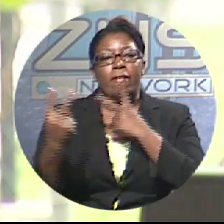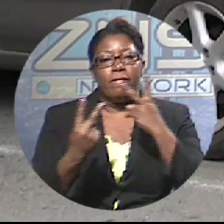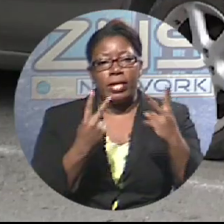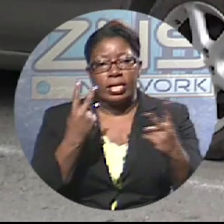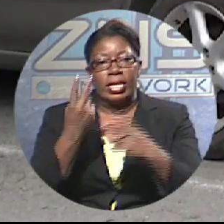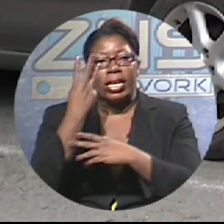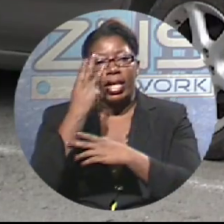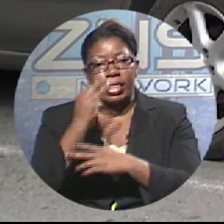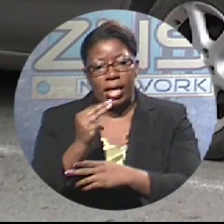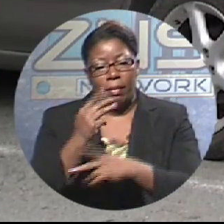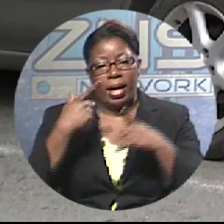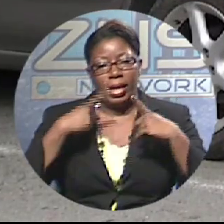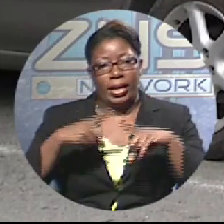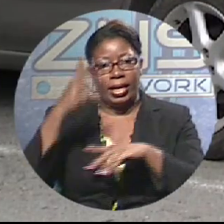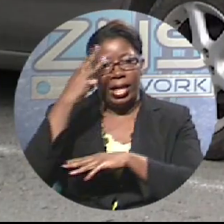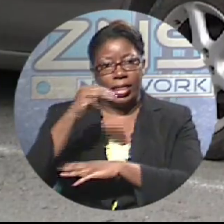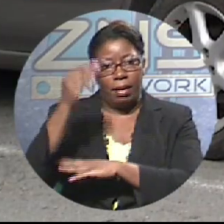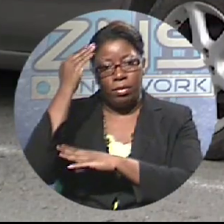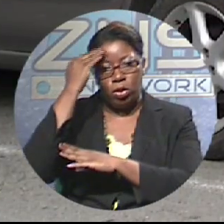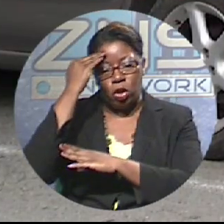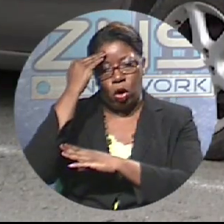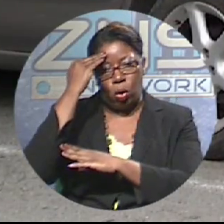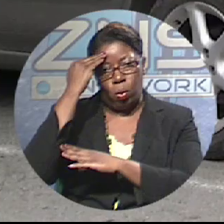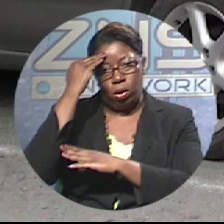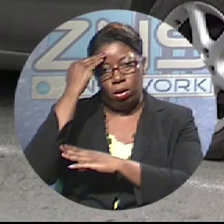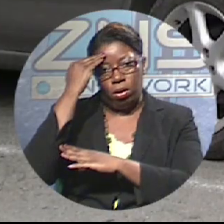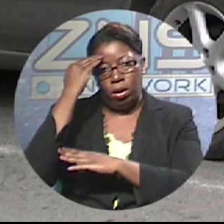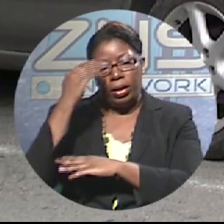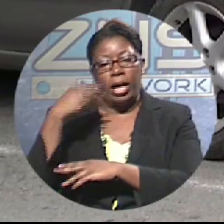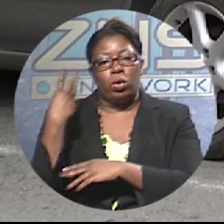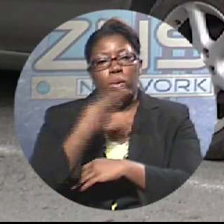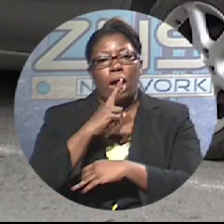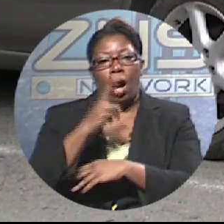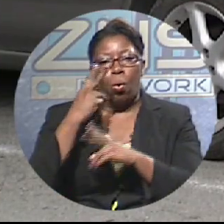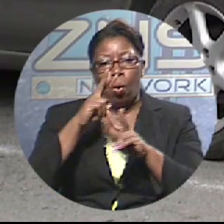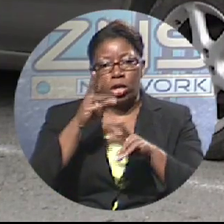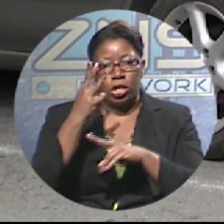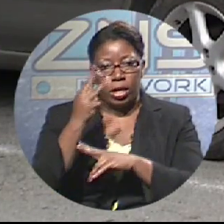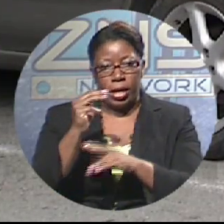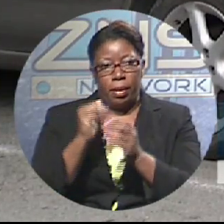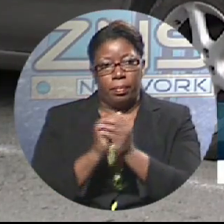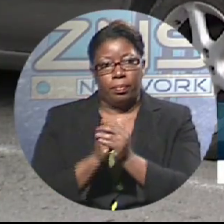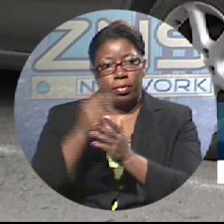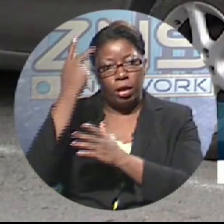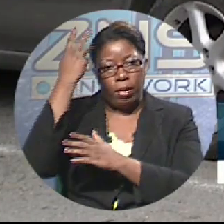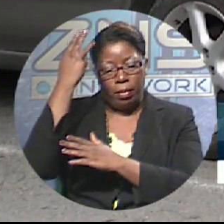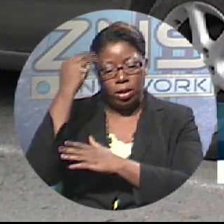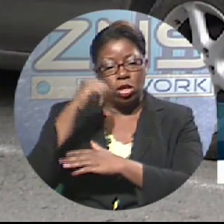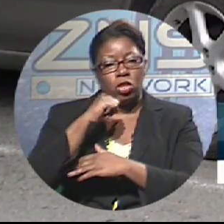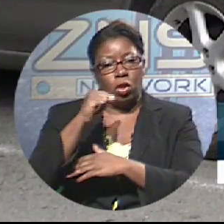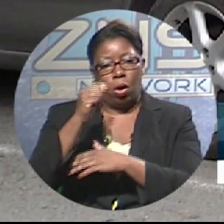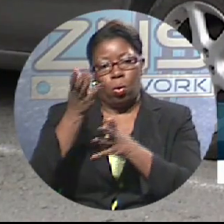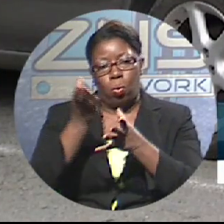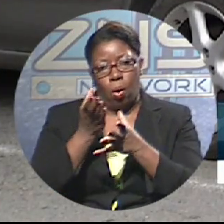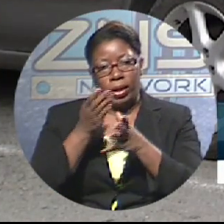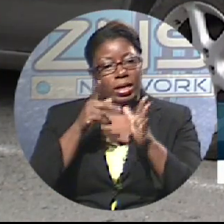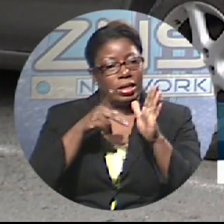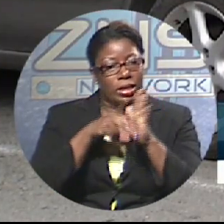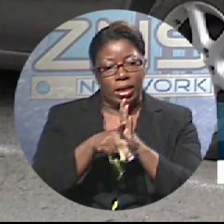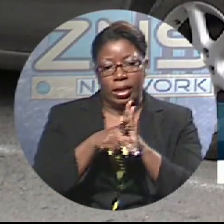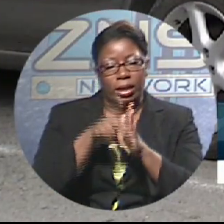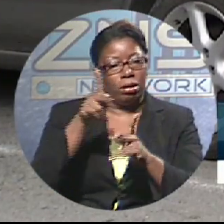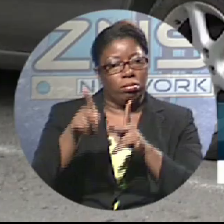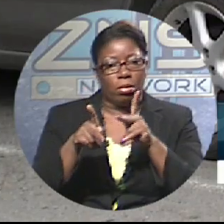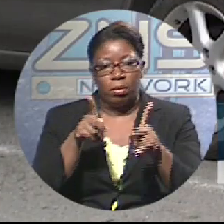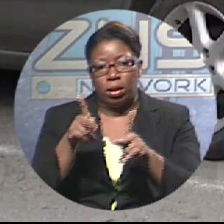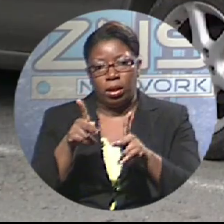them. Prime Minister Perry Christie says we cannot allow a culture of killing to come about in this country, and public sentiment must be